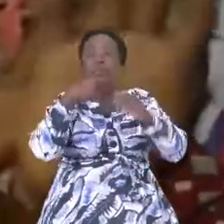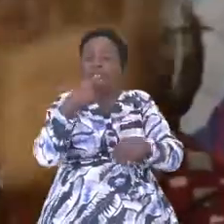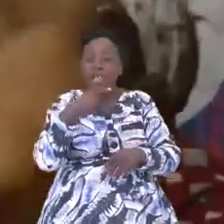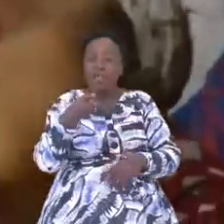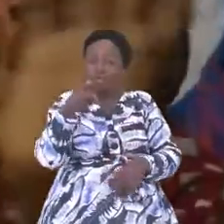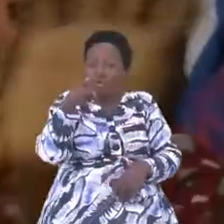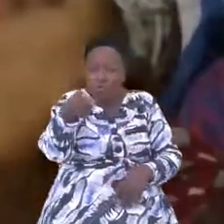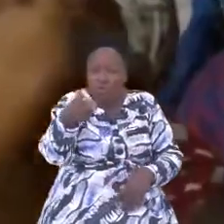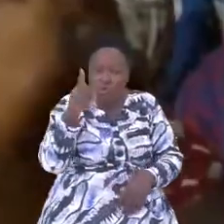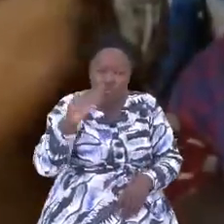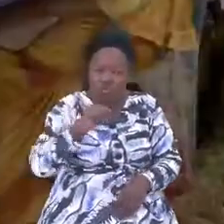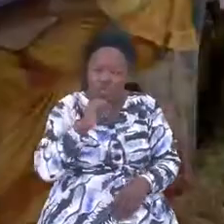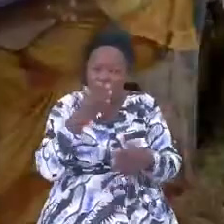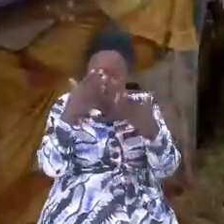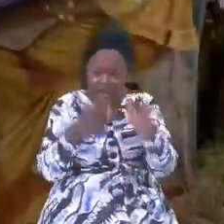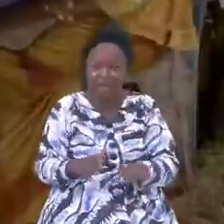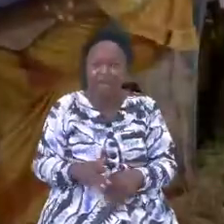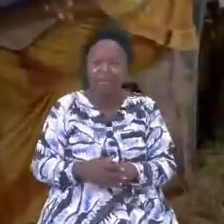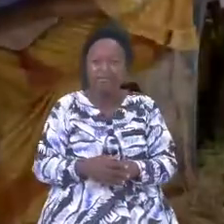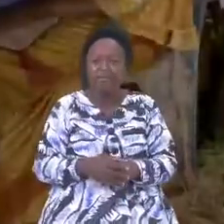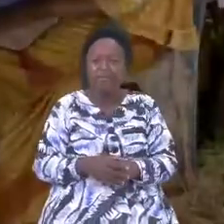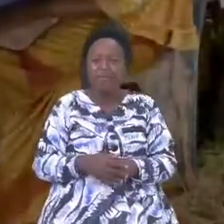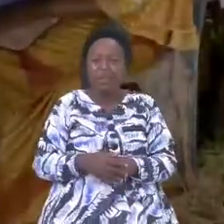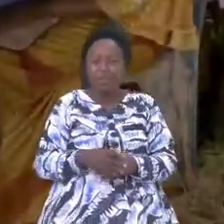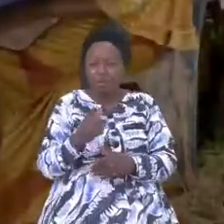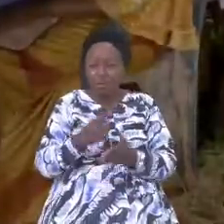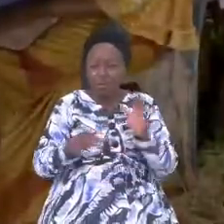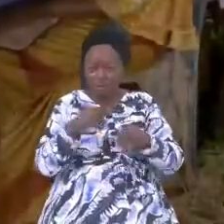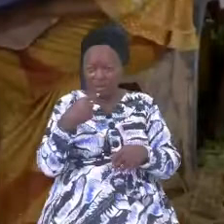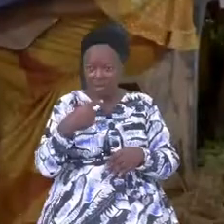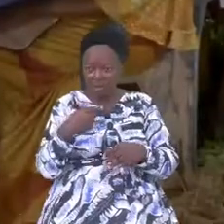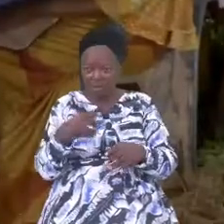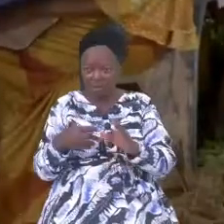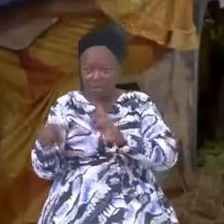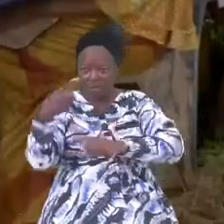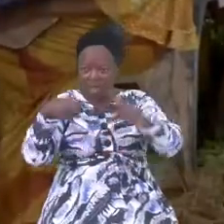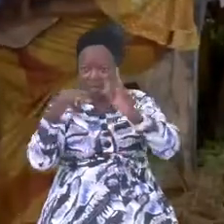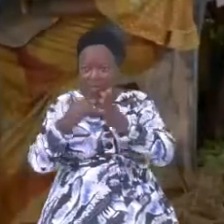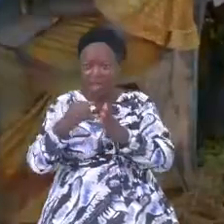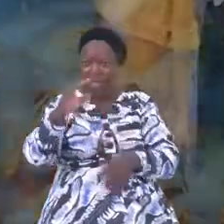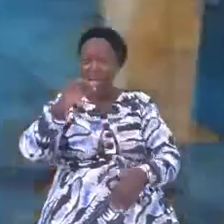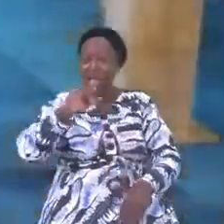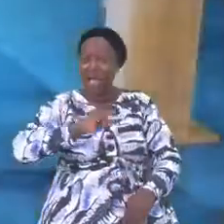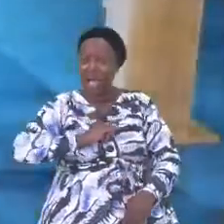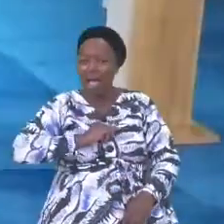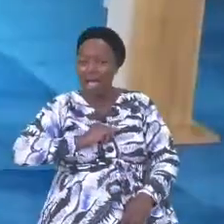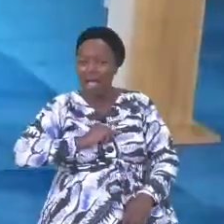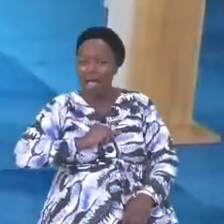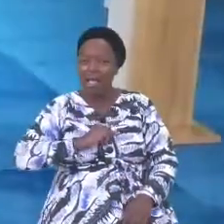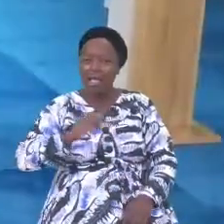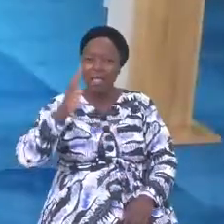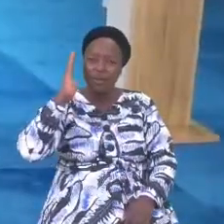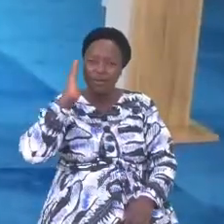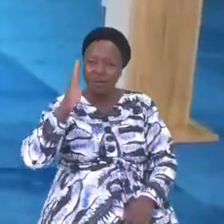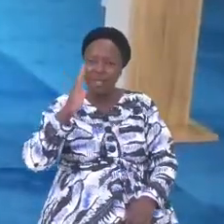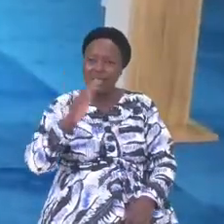should not perish. What do you say? I said, what do you say?